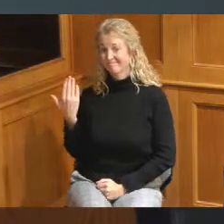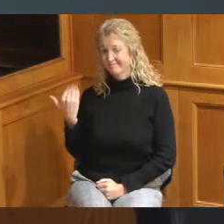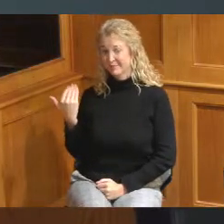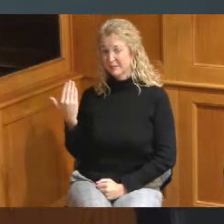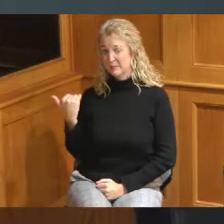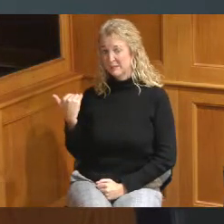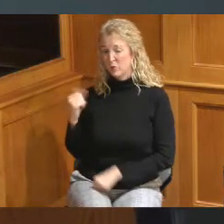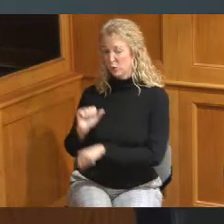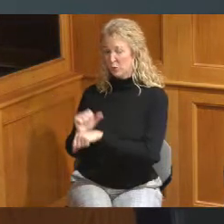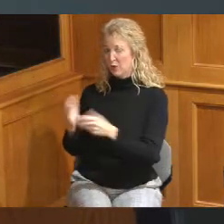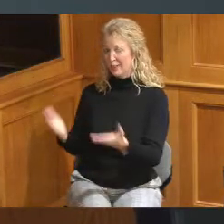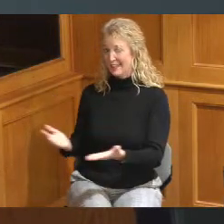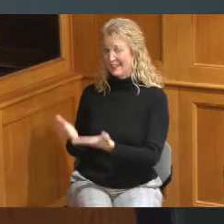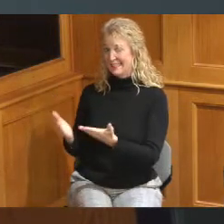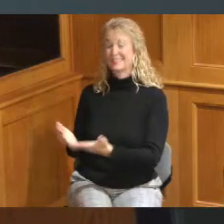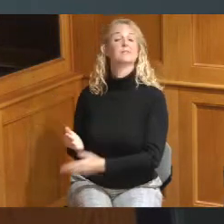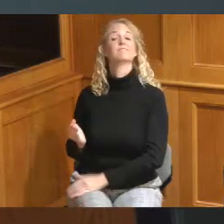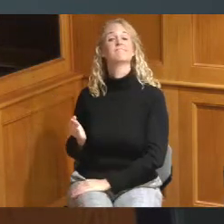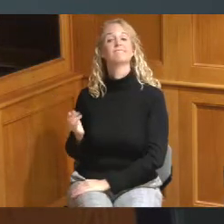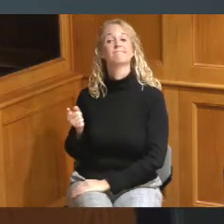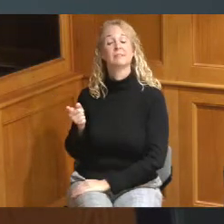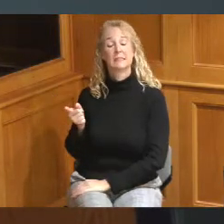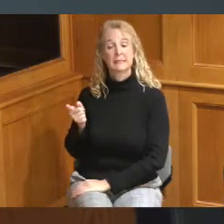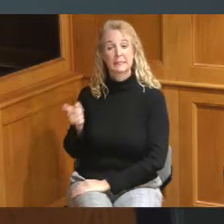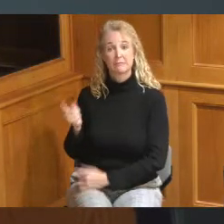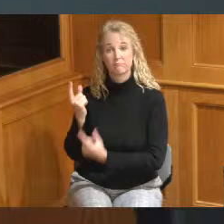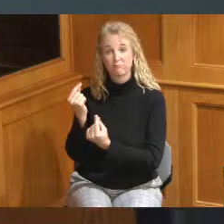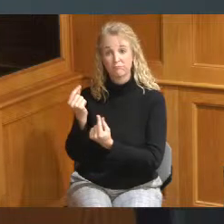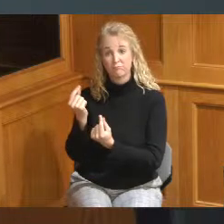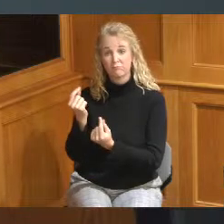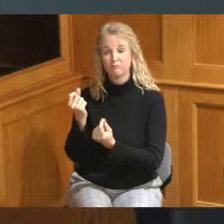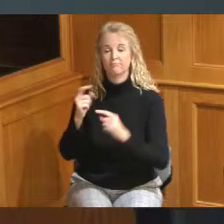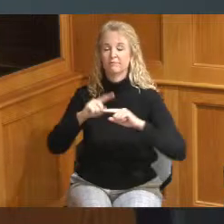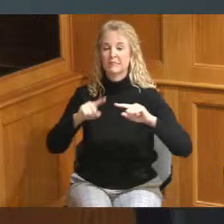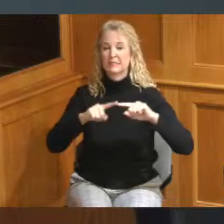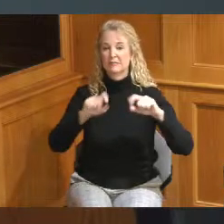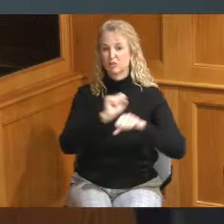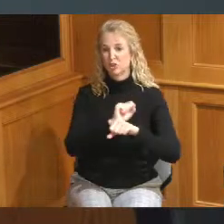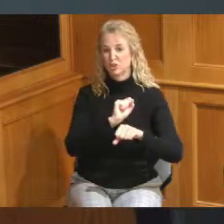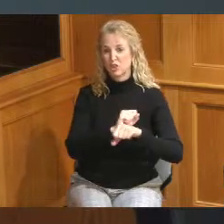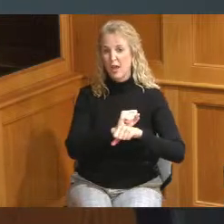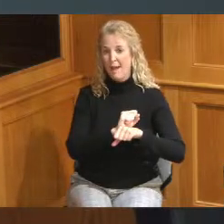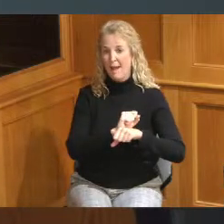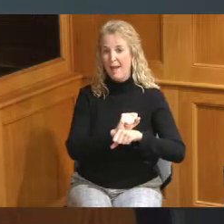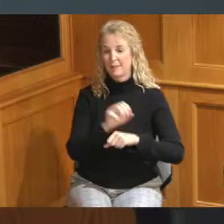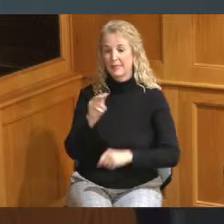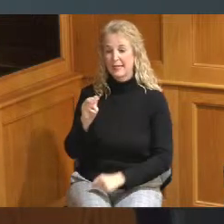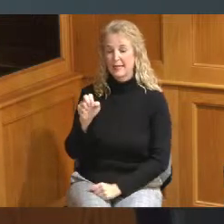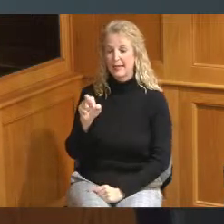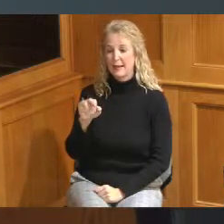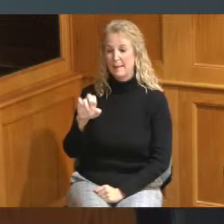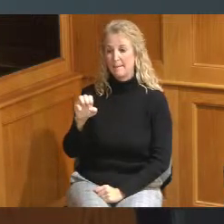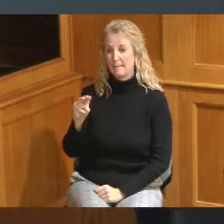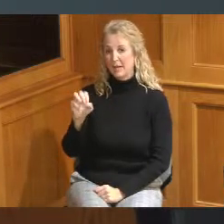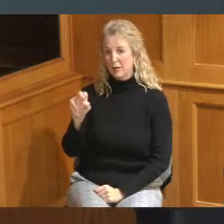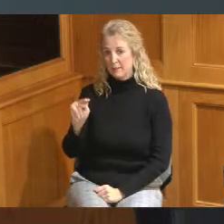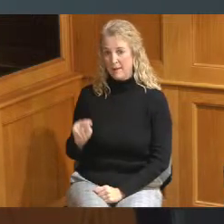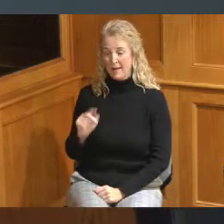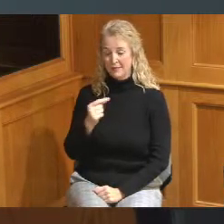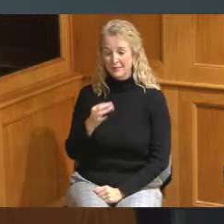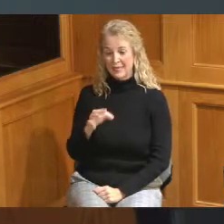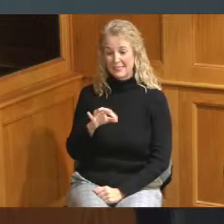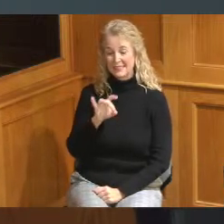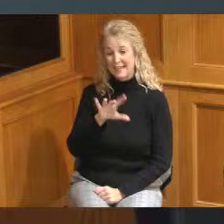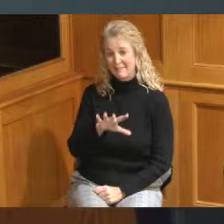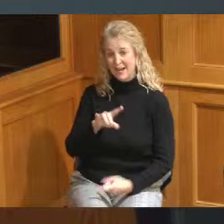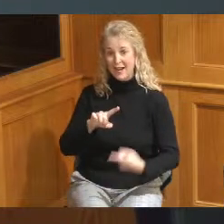his tenure with Hamilton County, Joe served in various positions for the village of Marymount from 1985